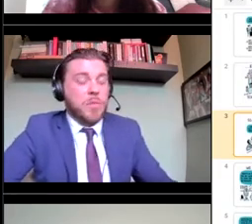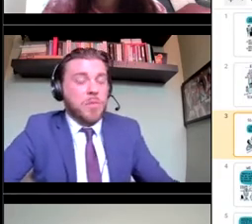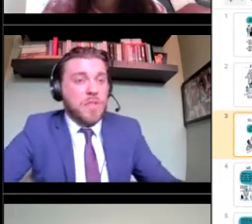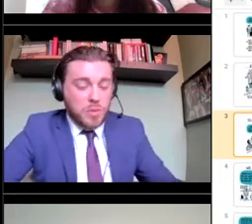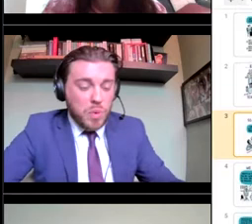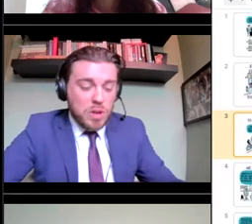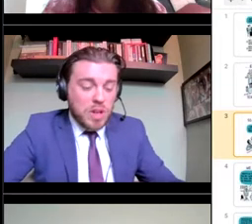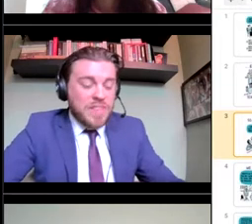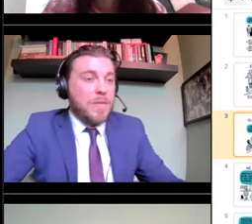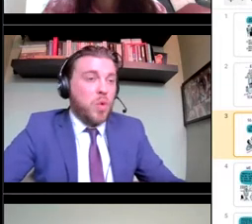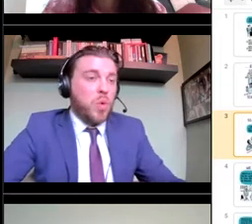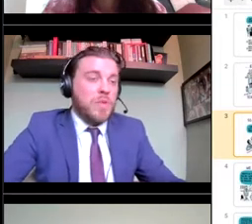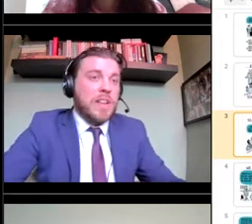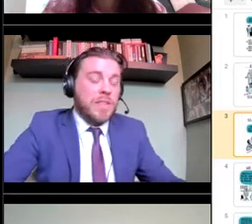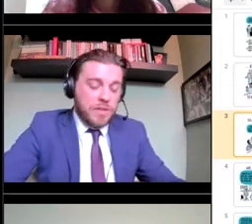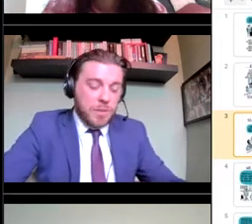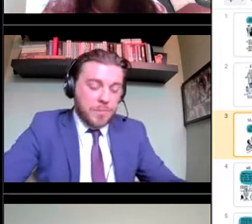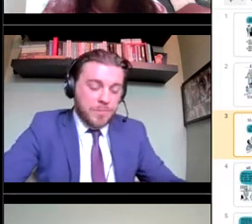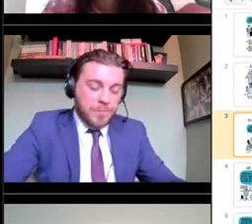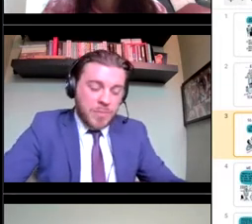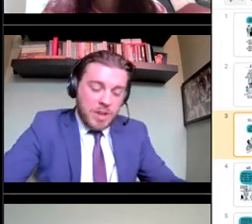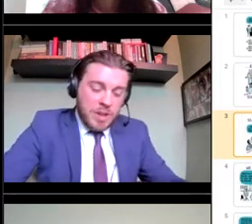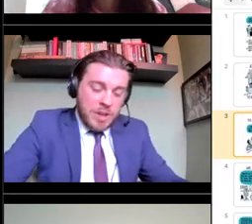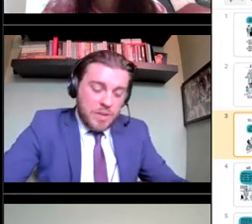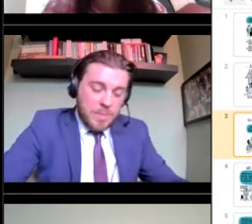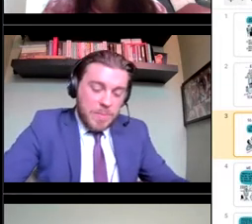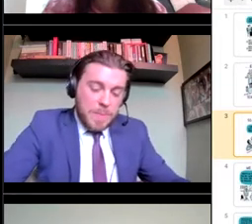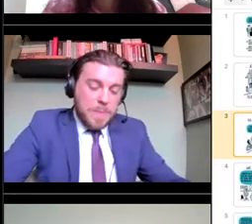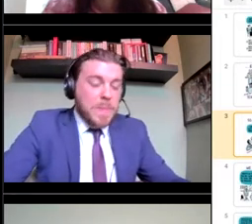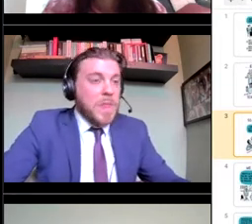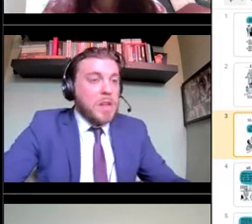alternative provision as well to have a qualified teacher.